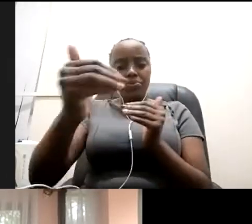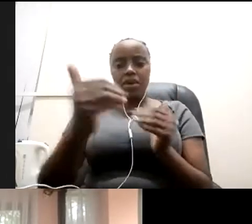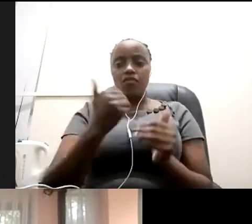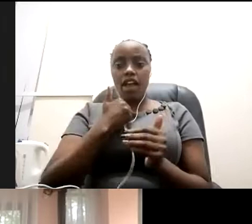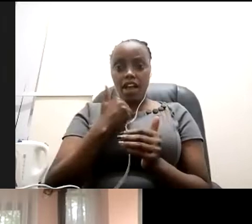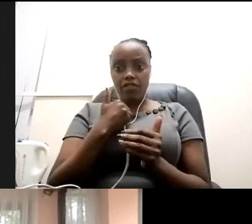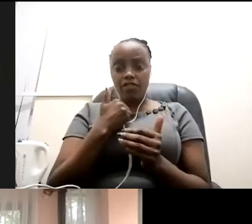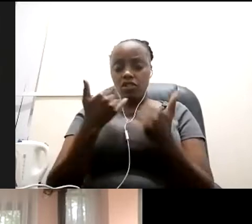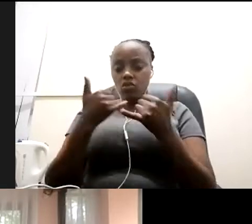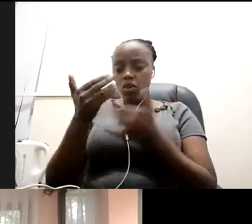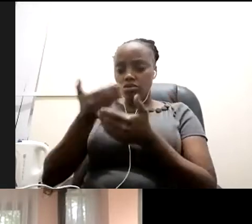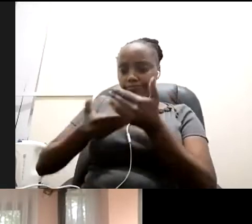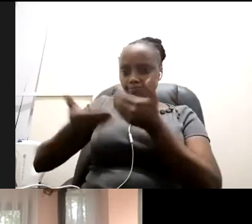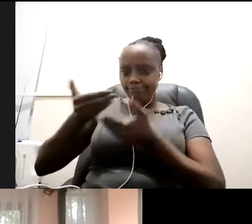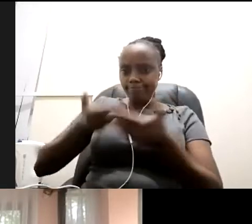exchange